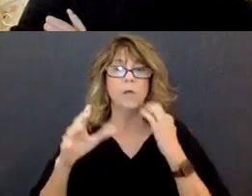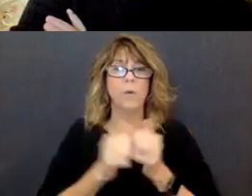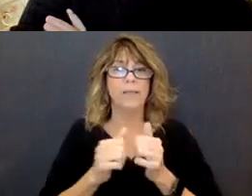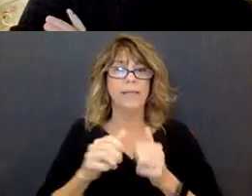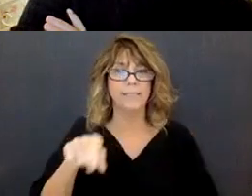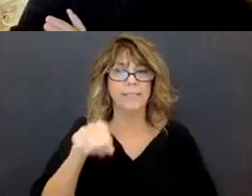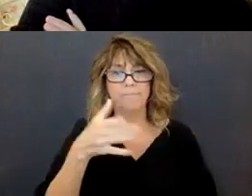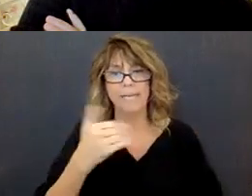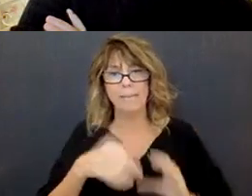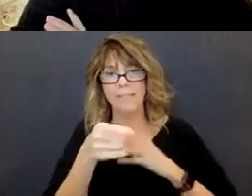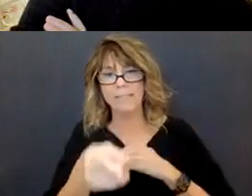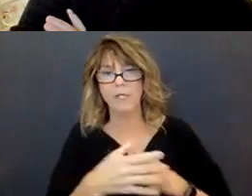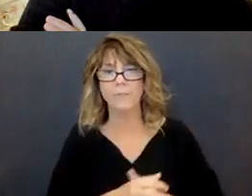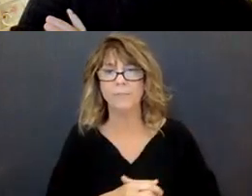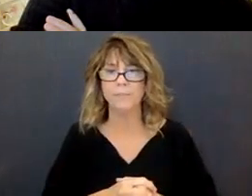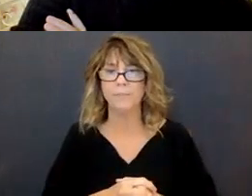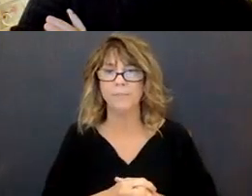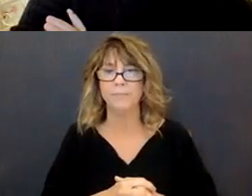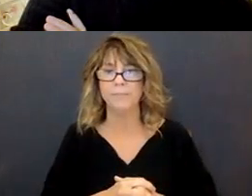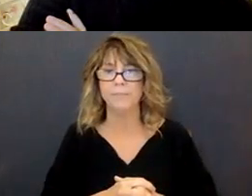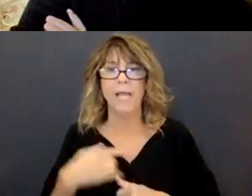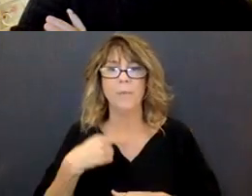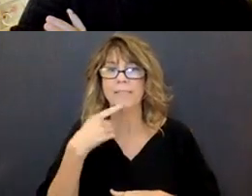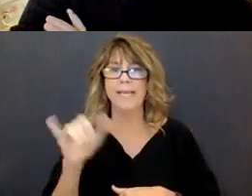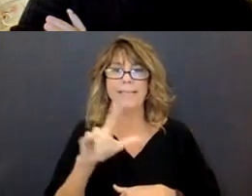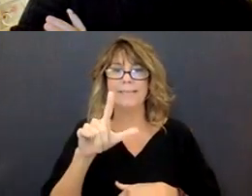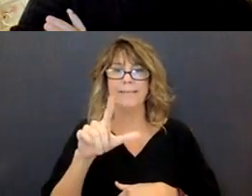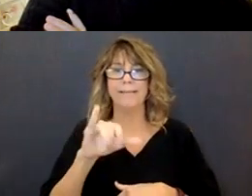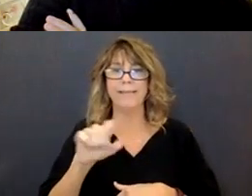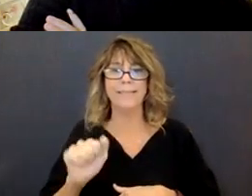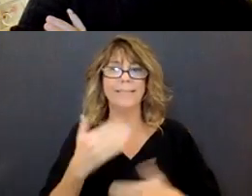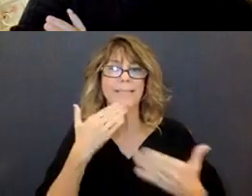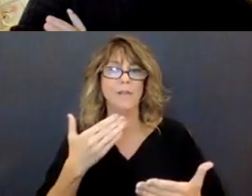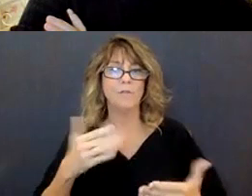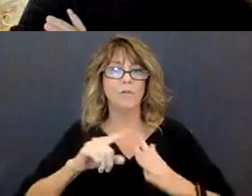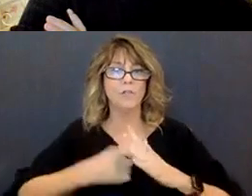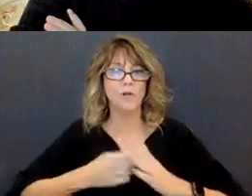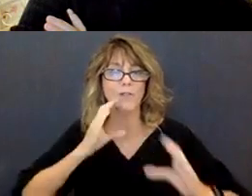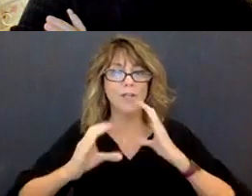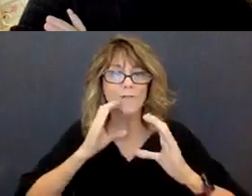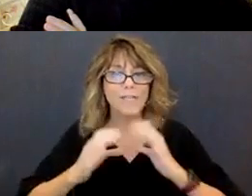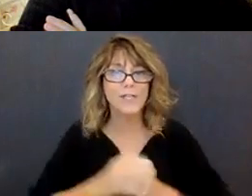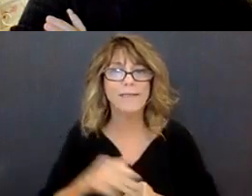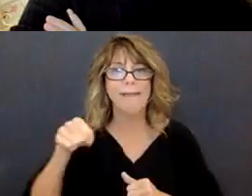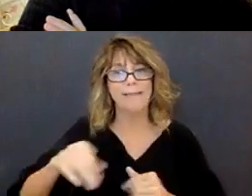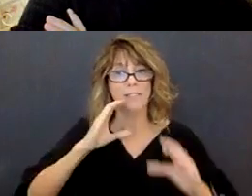lunarose@acdisabilitylaw.org. And I will echo Liz's thank you for starting this conversation. And this is a conversation we